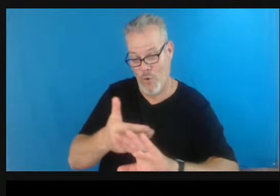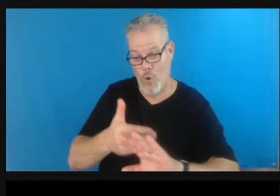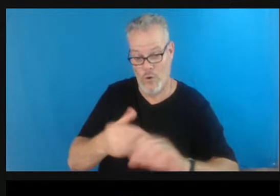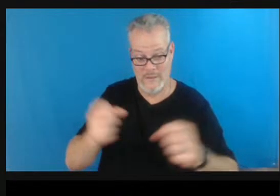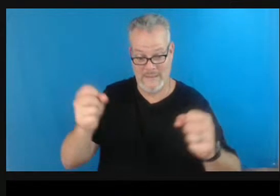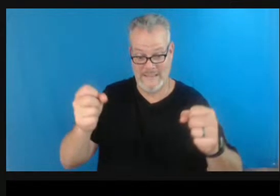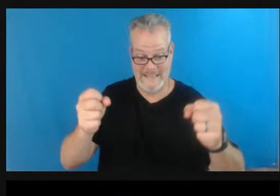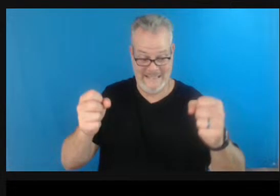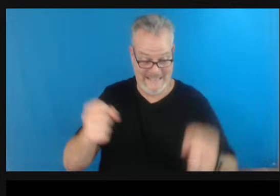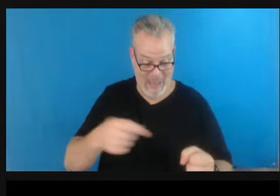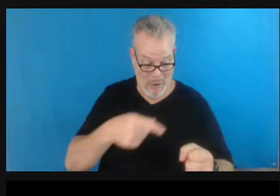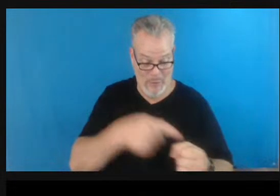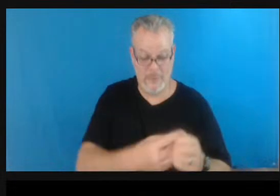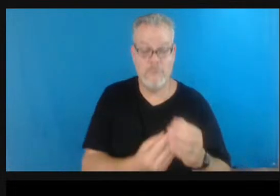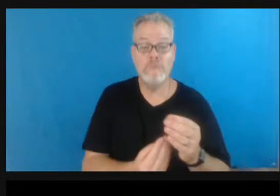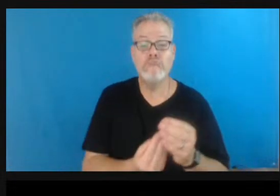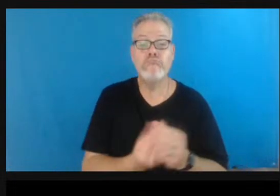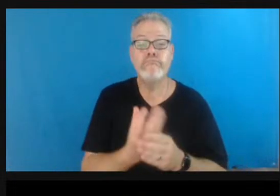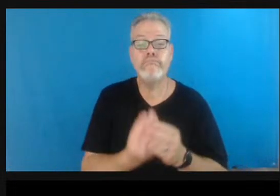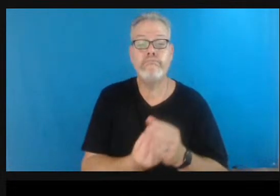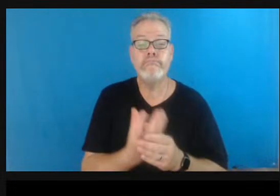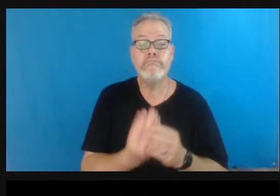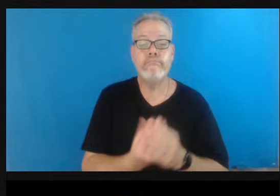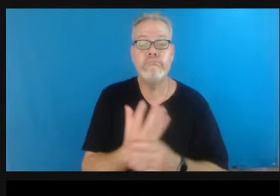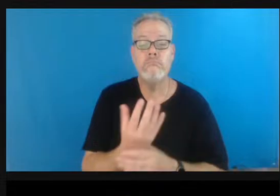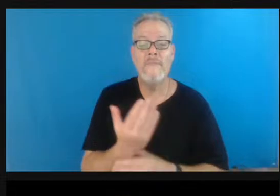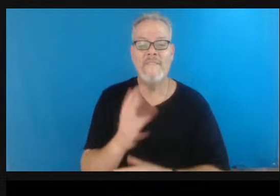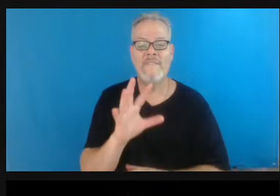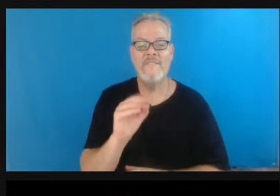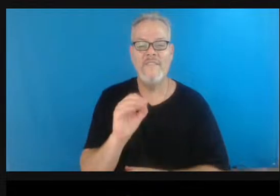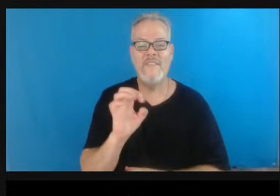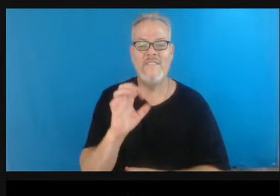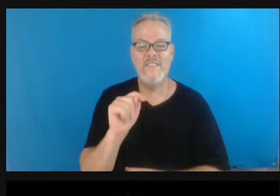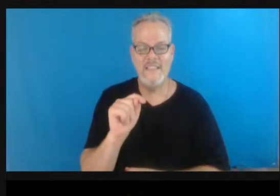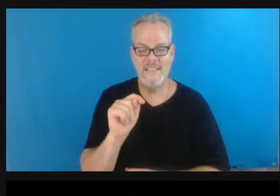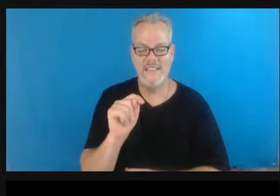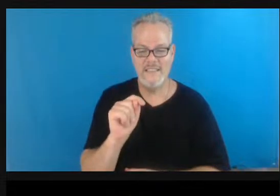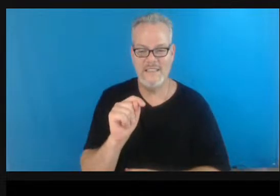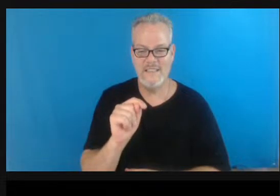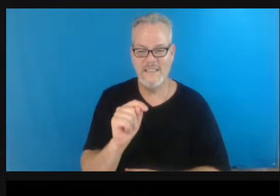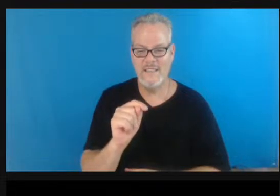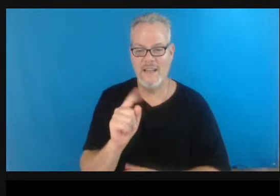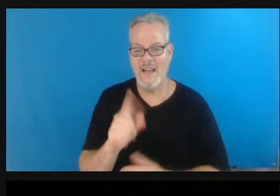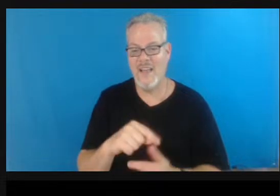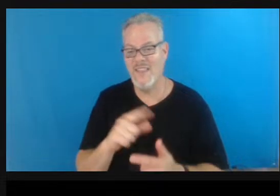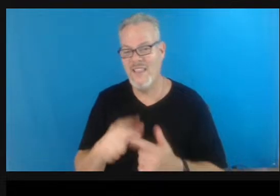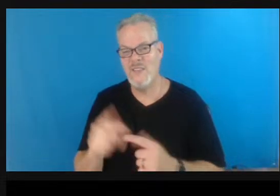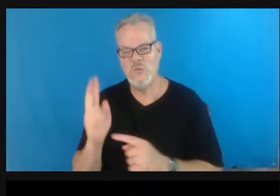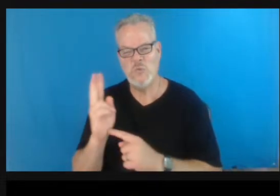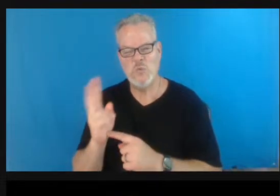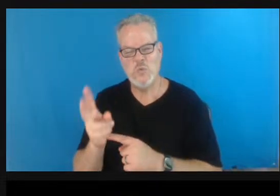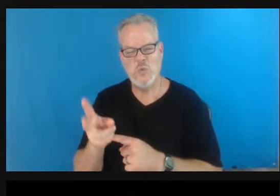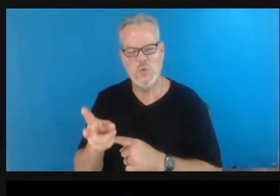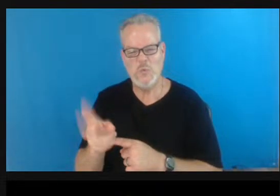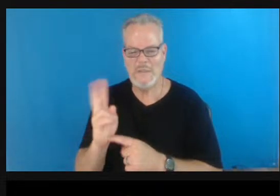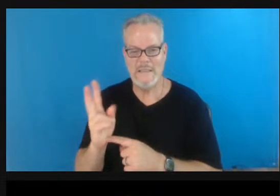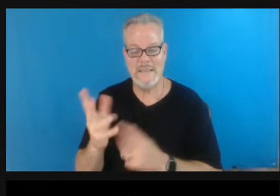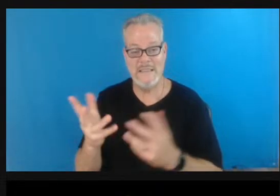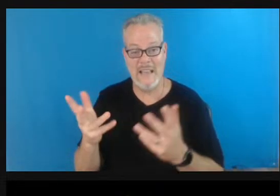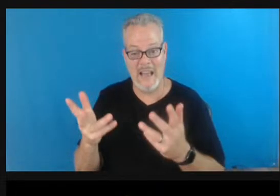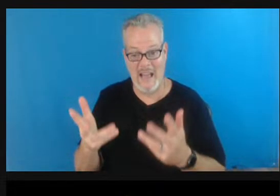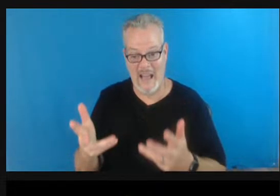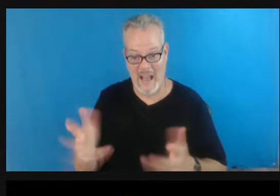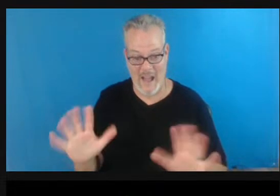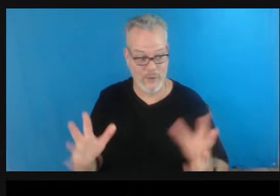than 50 feet or 15 meters. And so 2 minutes after the north vent ends and the